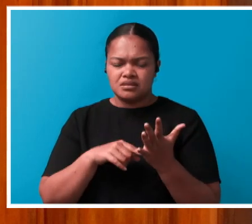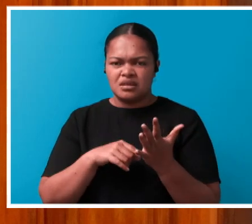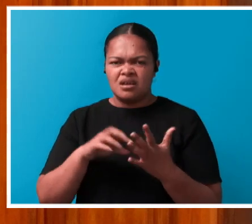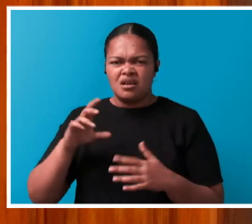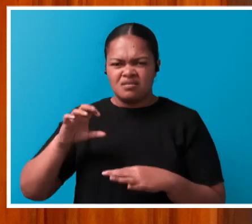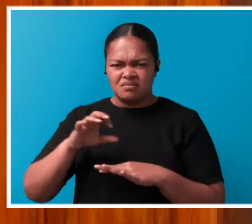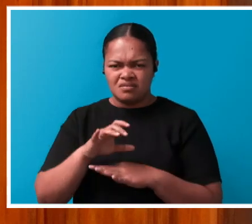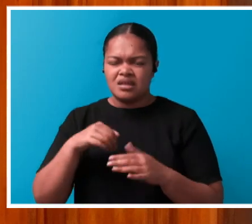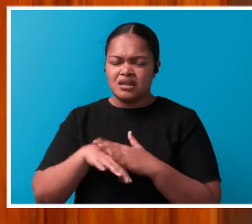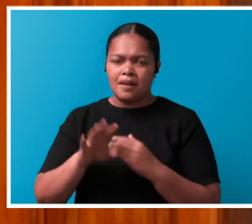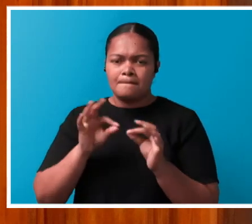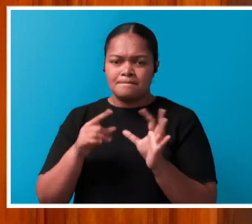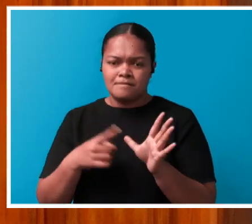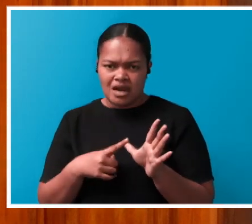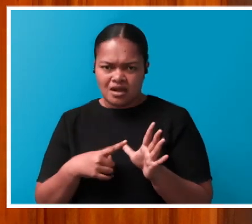and more recently,